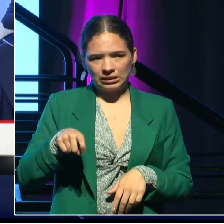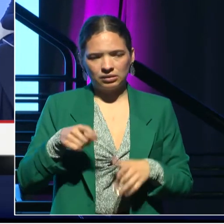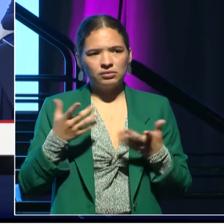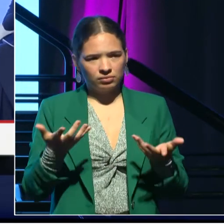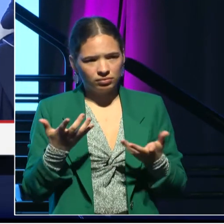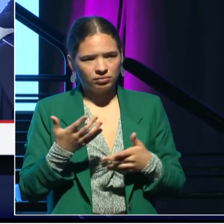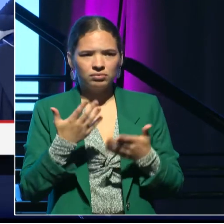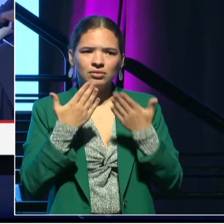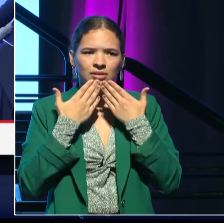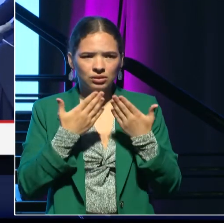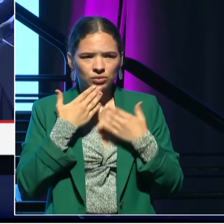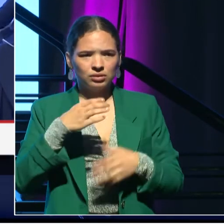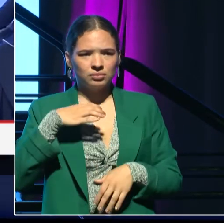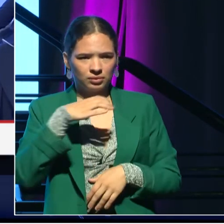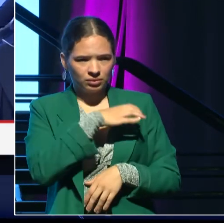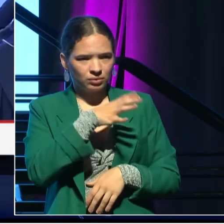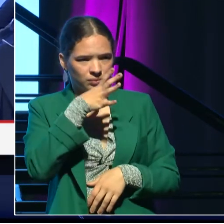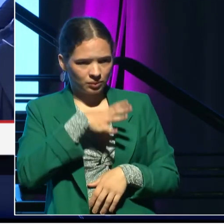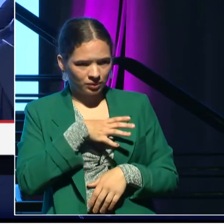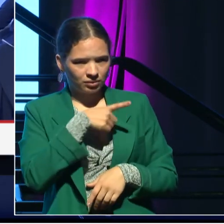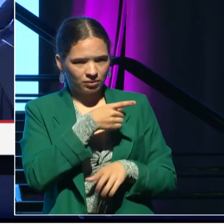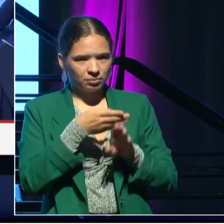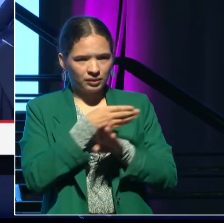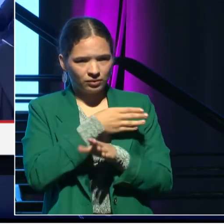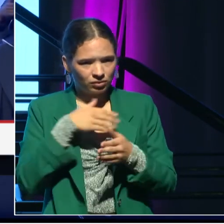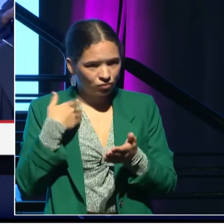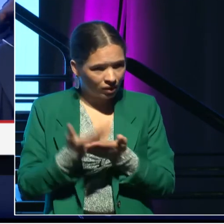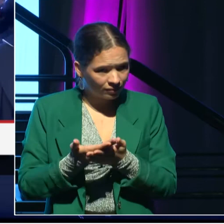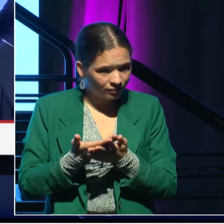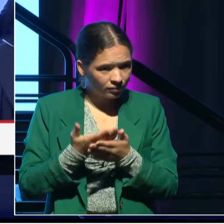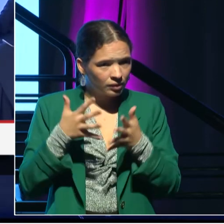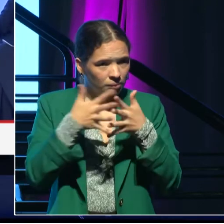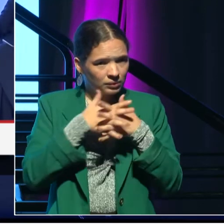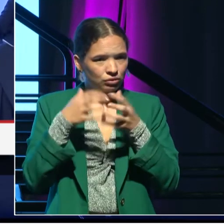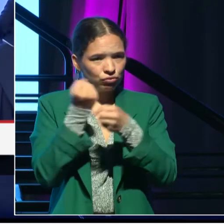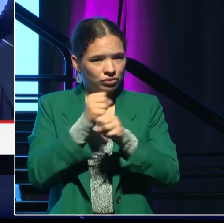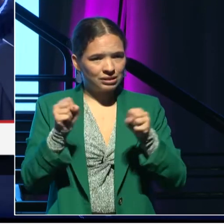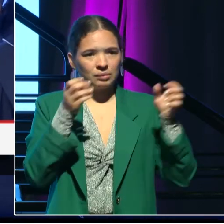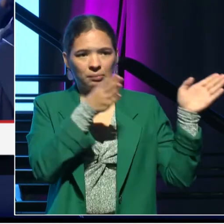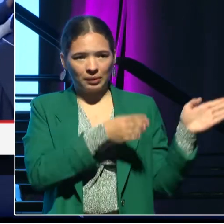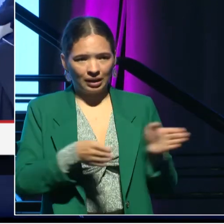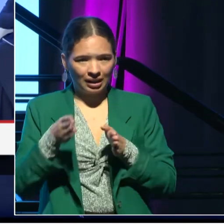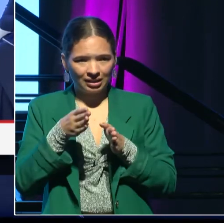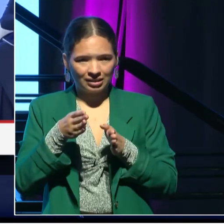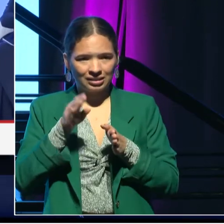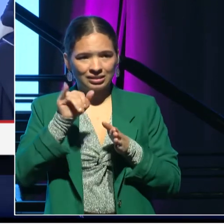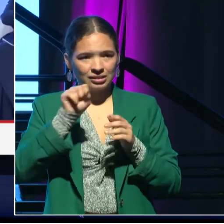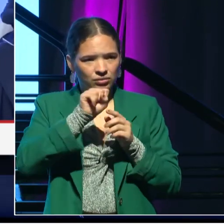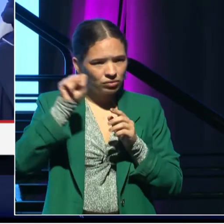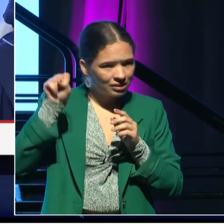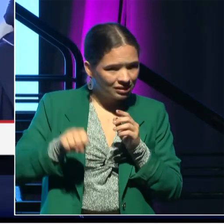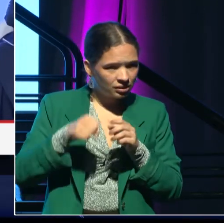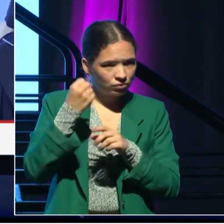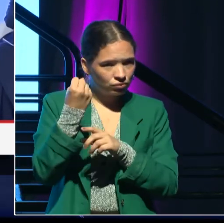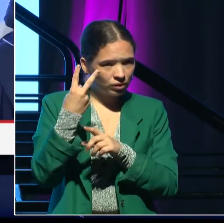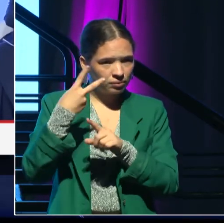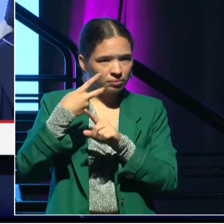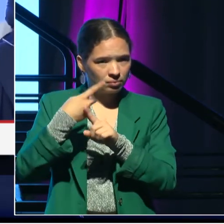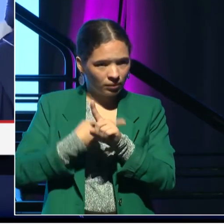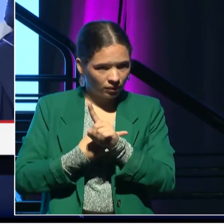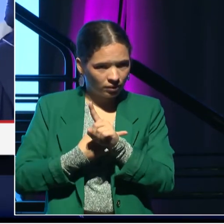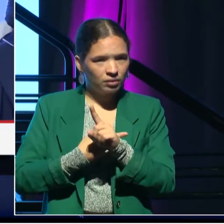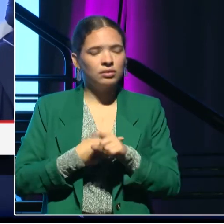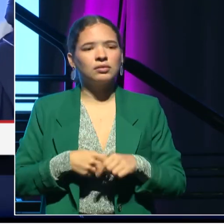I arrived, was via the American Rescue Plan. And that has been extended 12 months, but because we have stalled